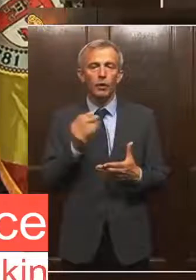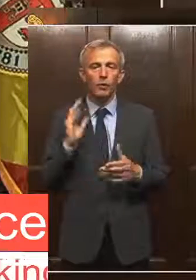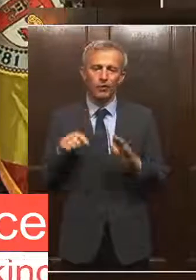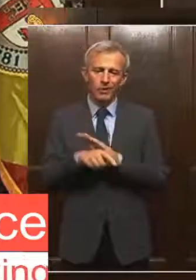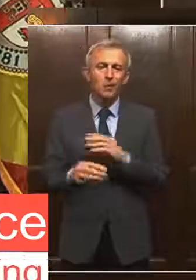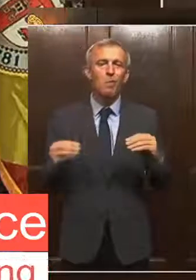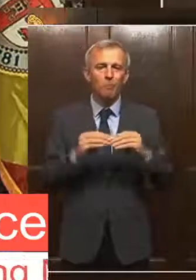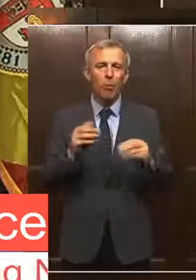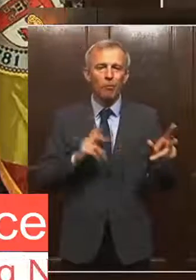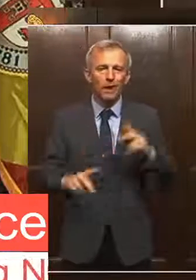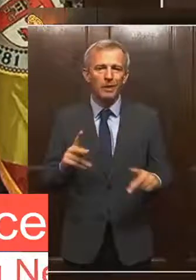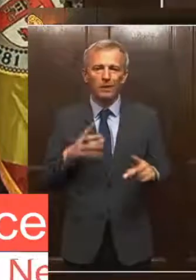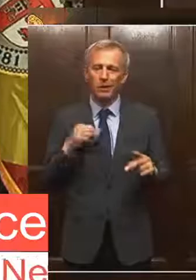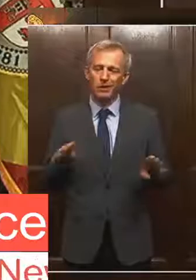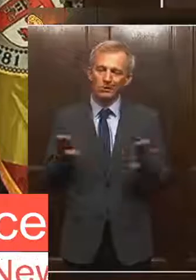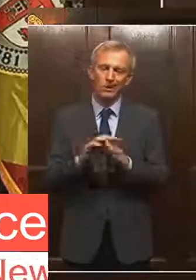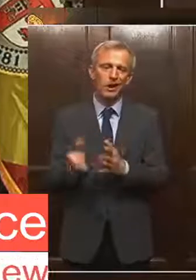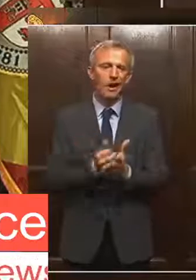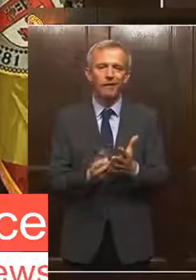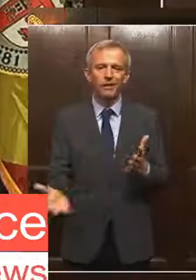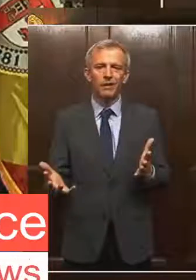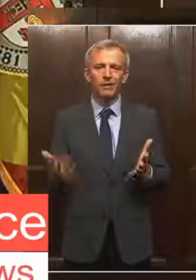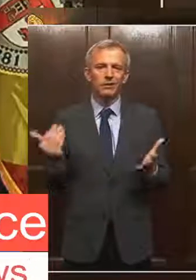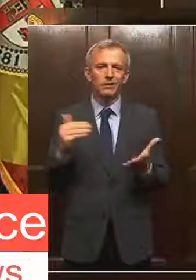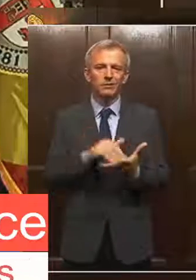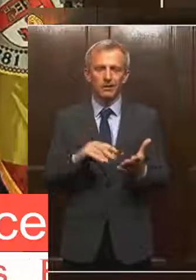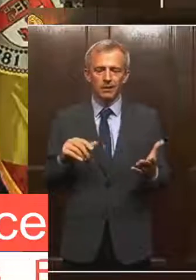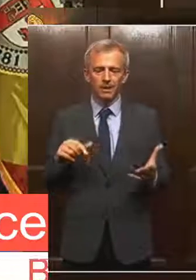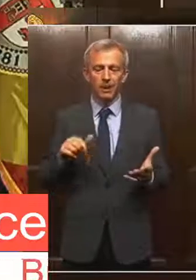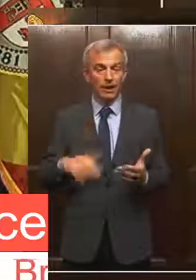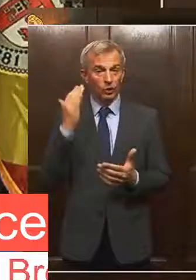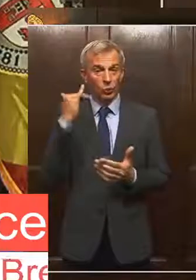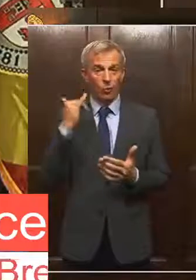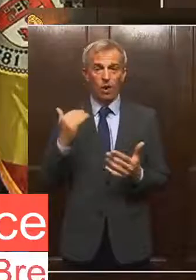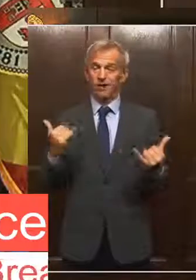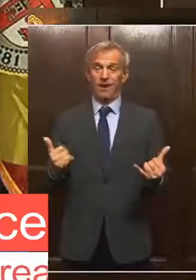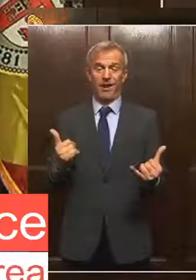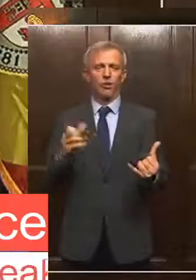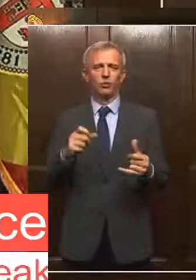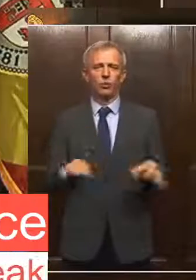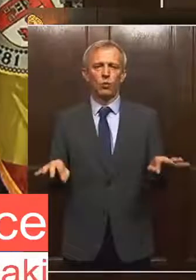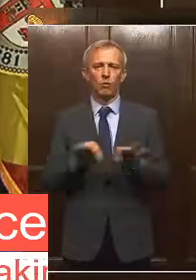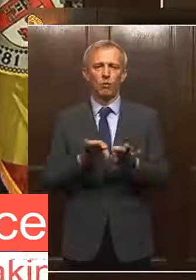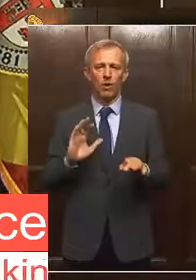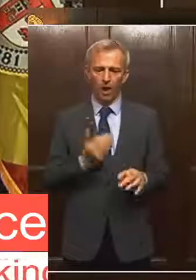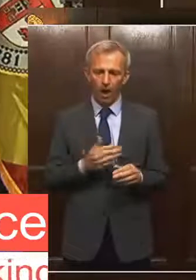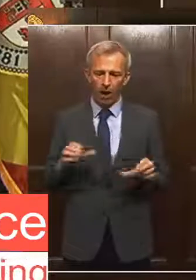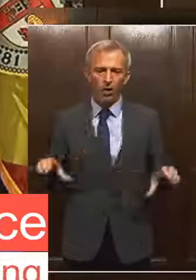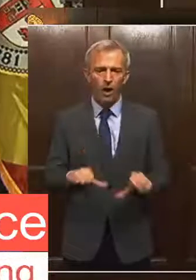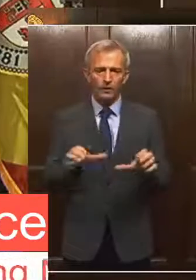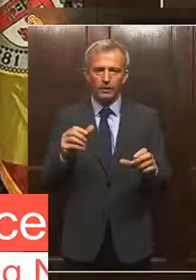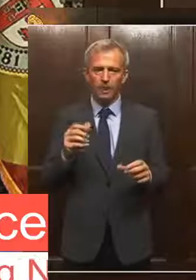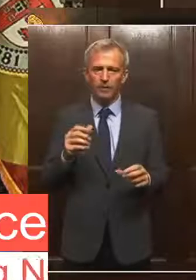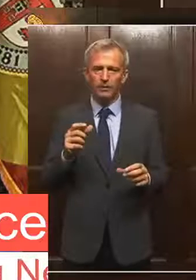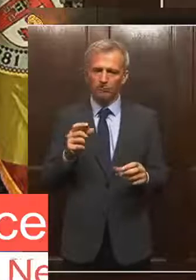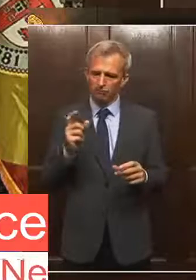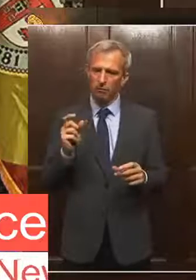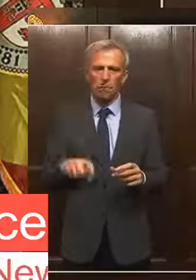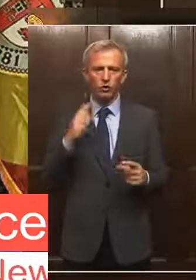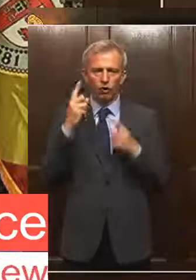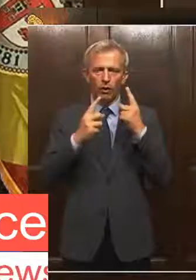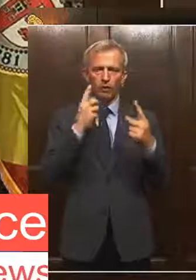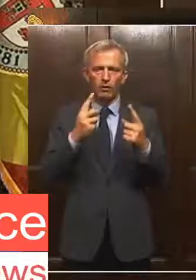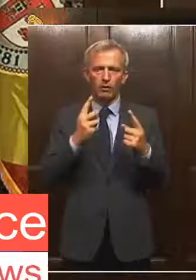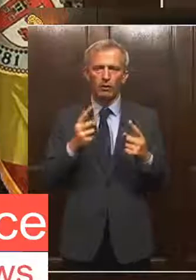down again. That is why these days are so important, why our actions have to be so thoughtful, and why we have to not make